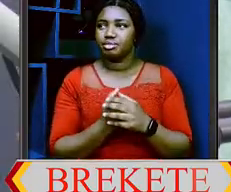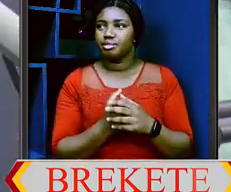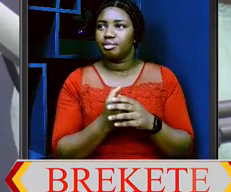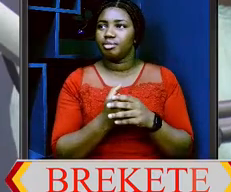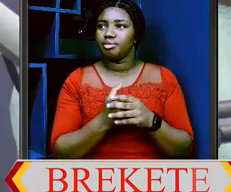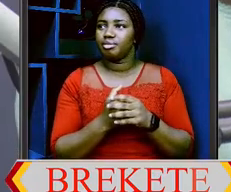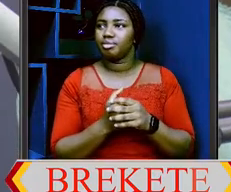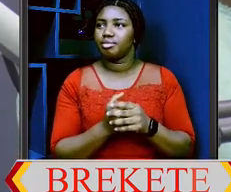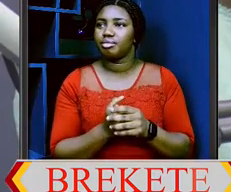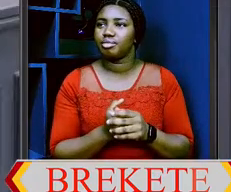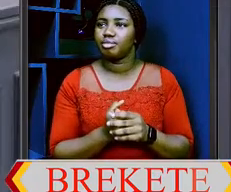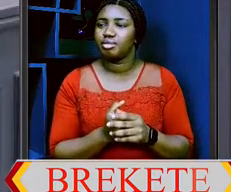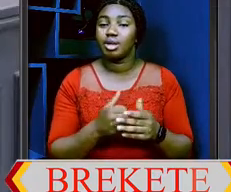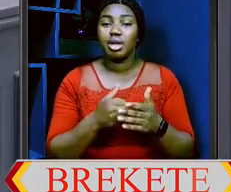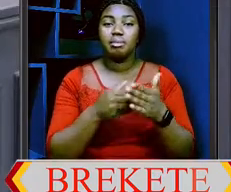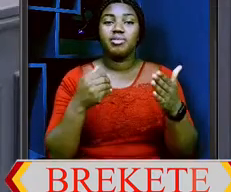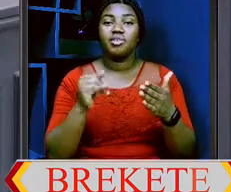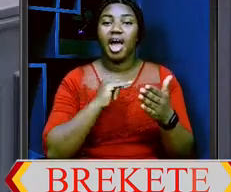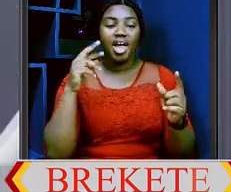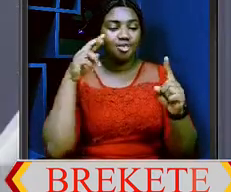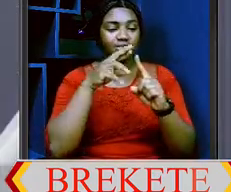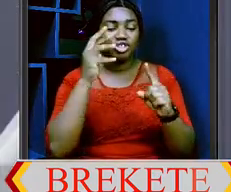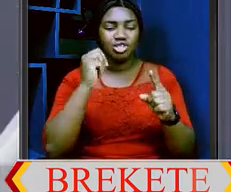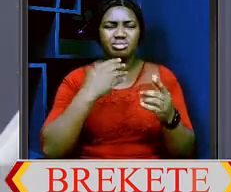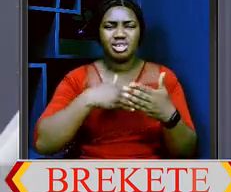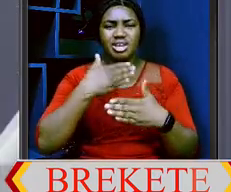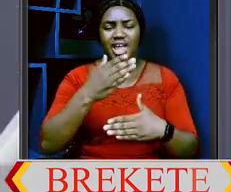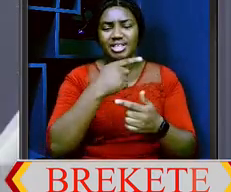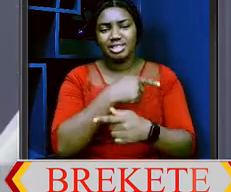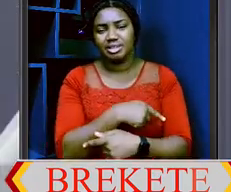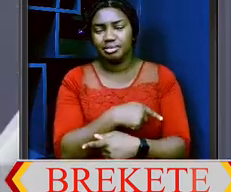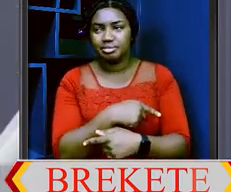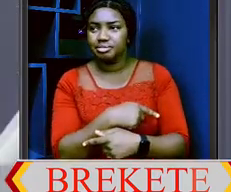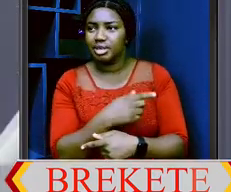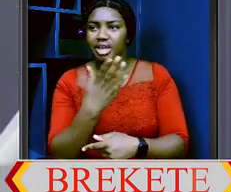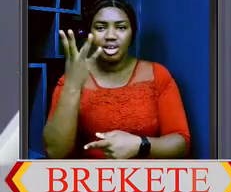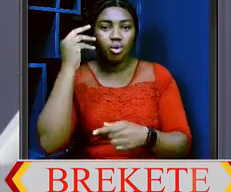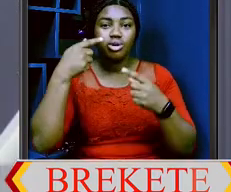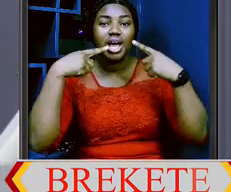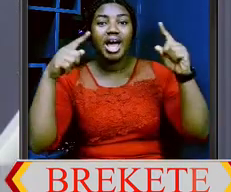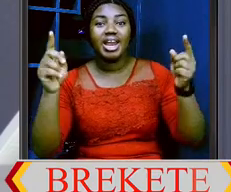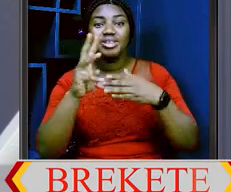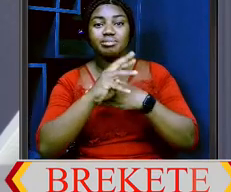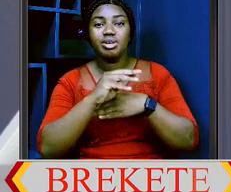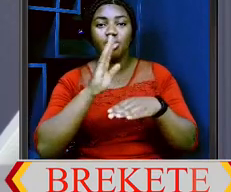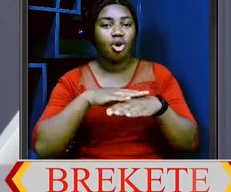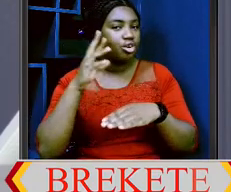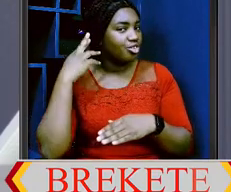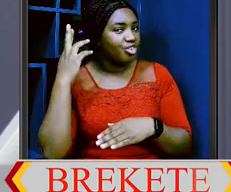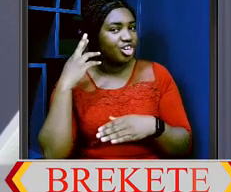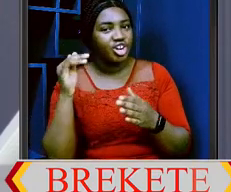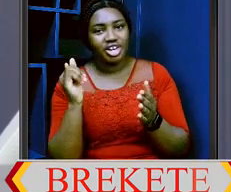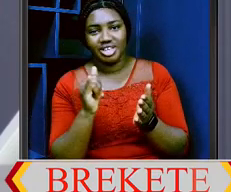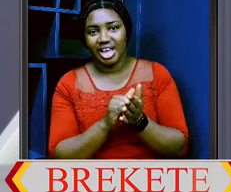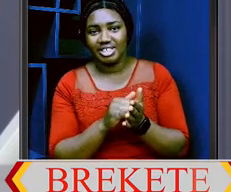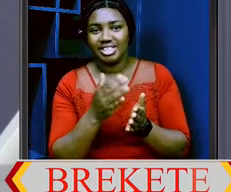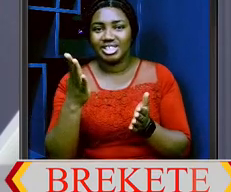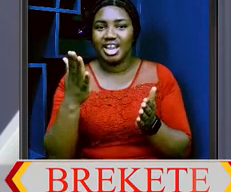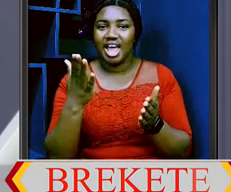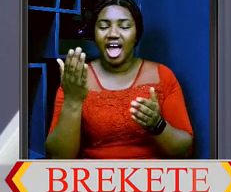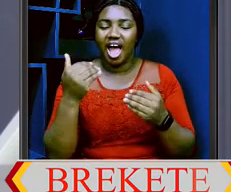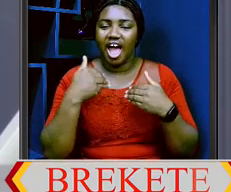continue so before I go reach him the following day there was an announcement on the radio that they have